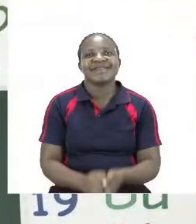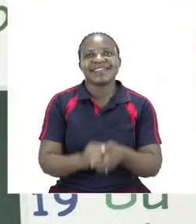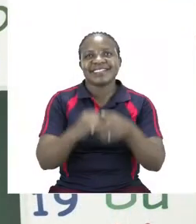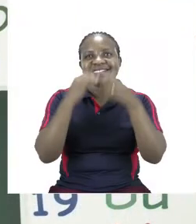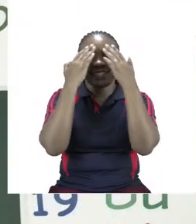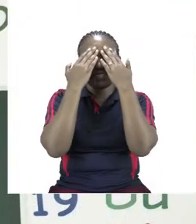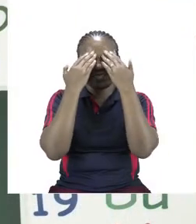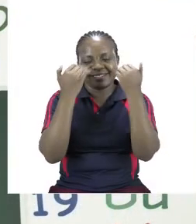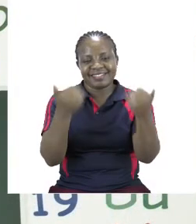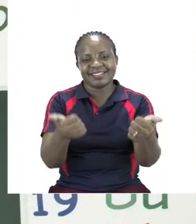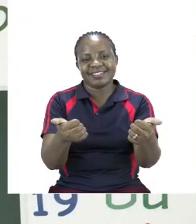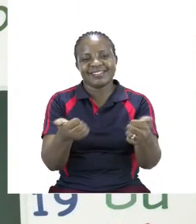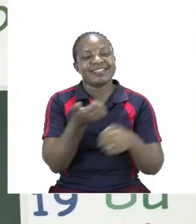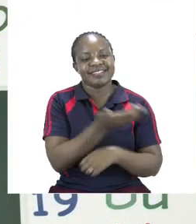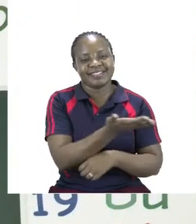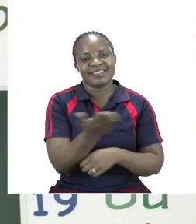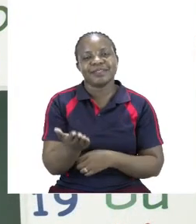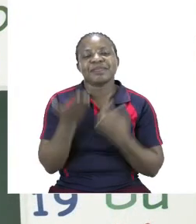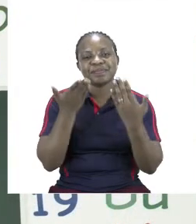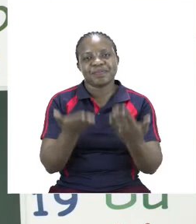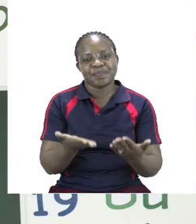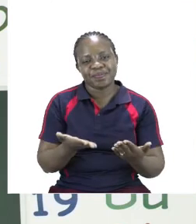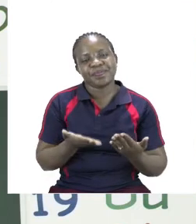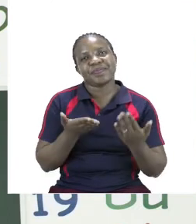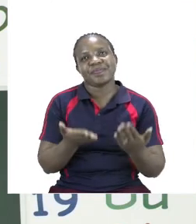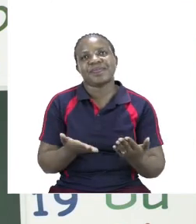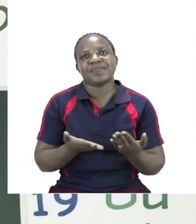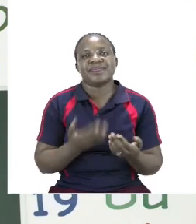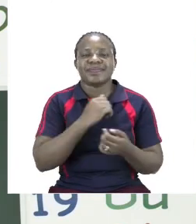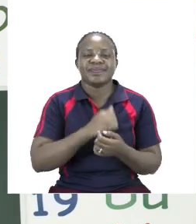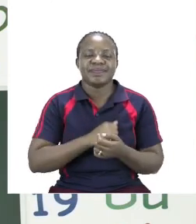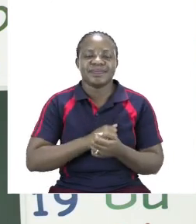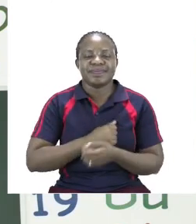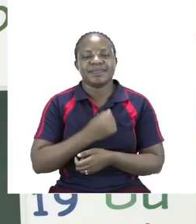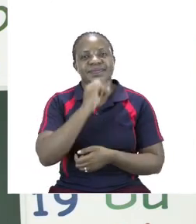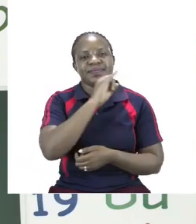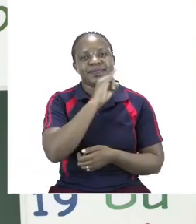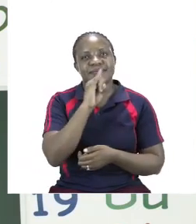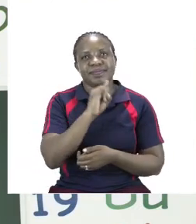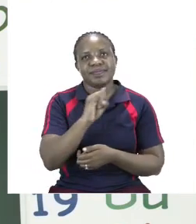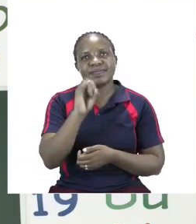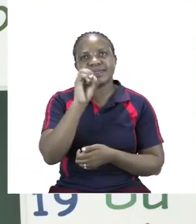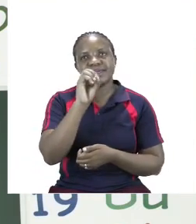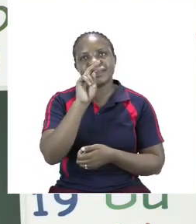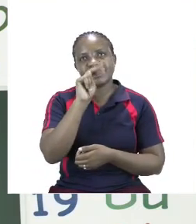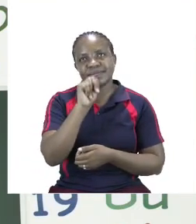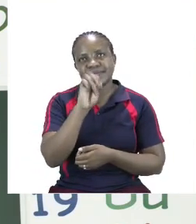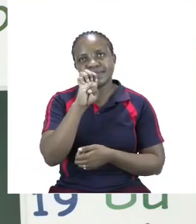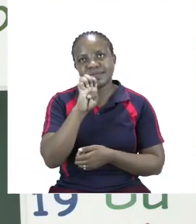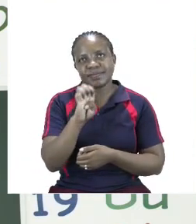Hello everyone and welcome, welcome, welcome to MyZone Online School.